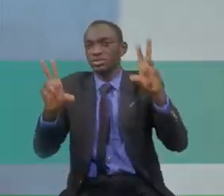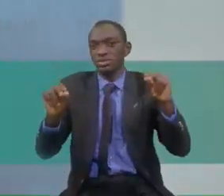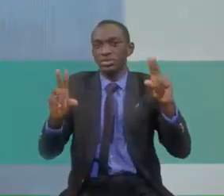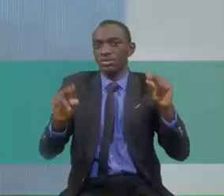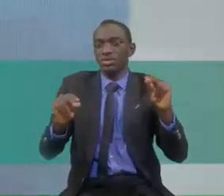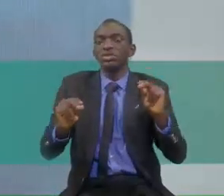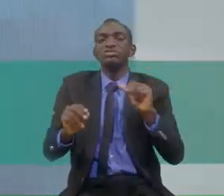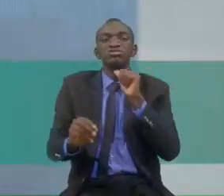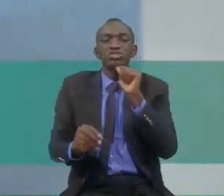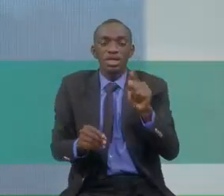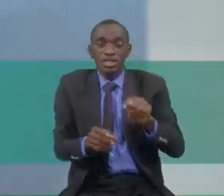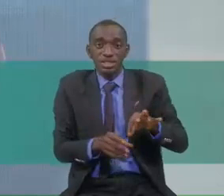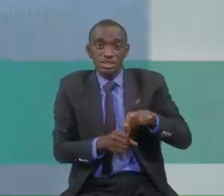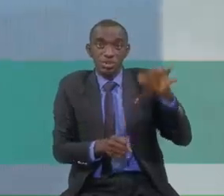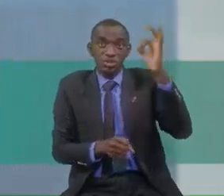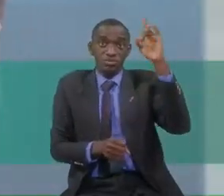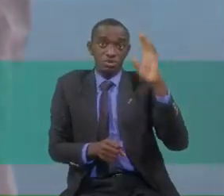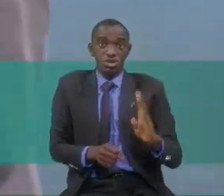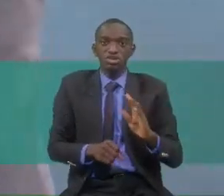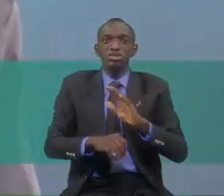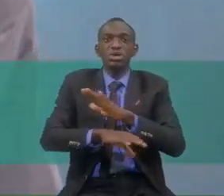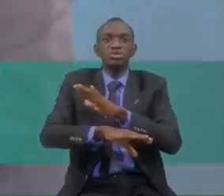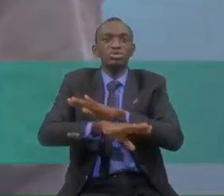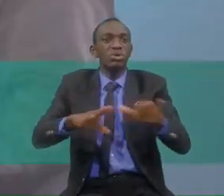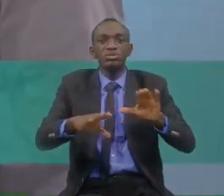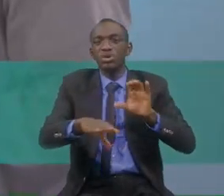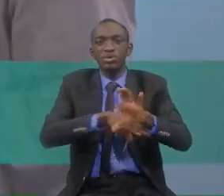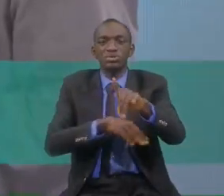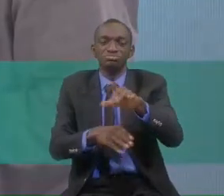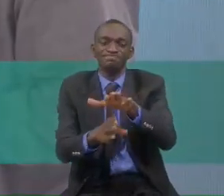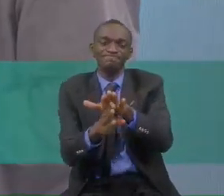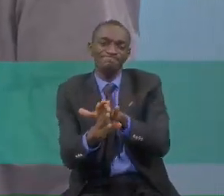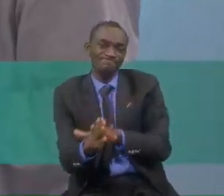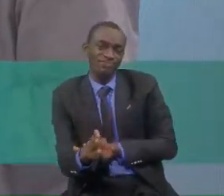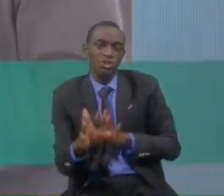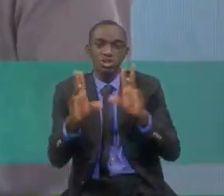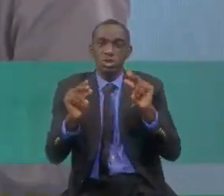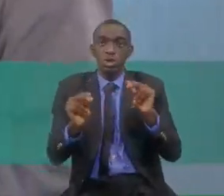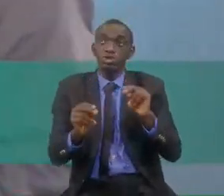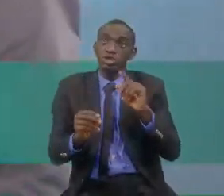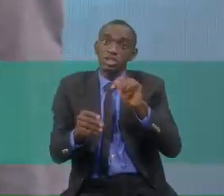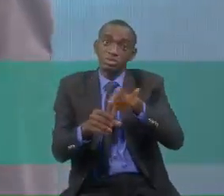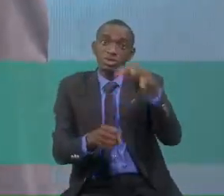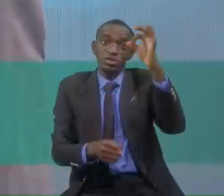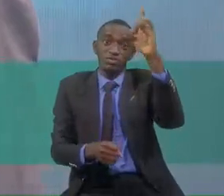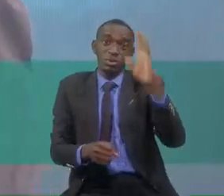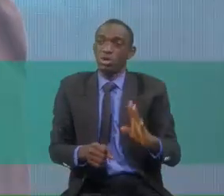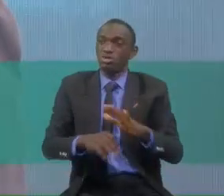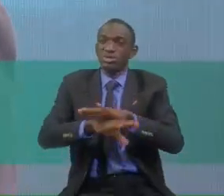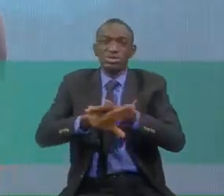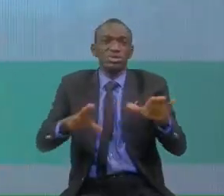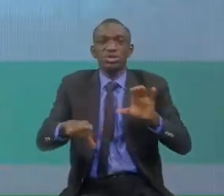that slows us down. It's not the spirit that weakens us. It is not